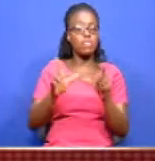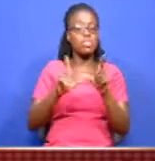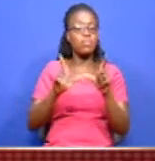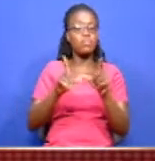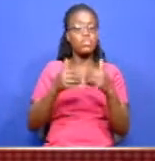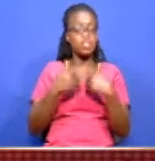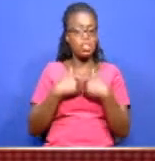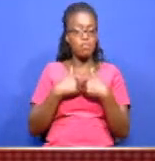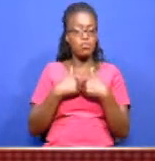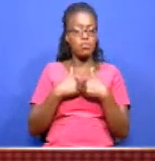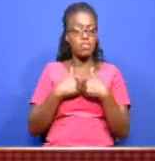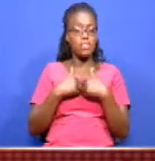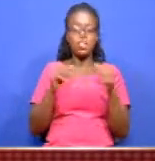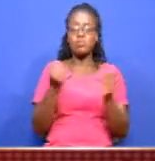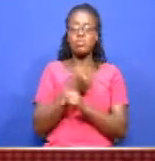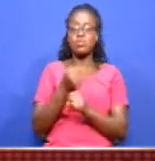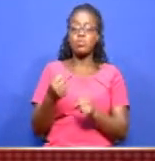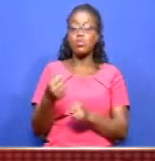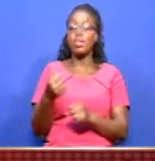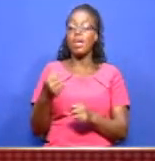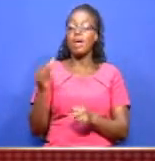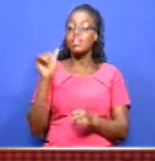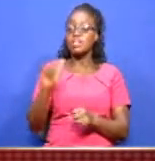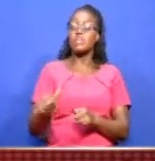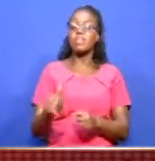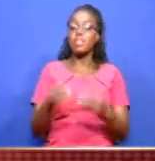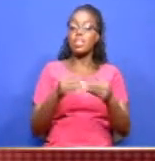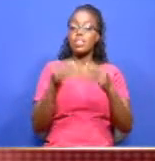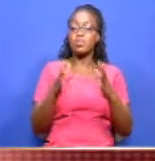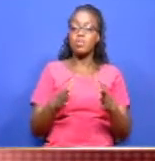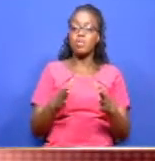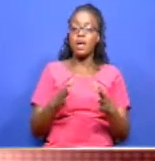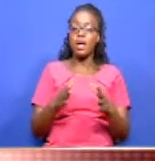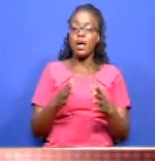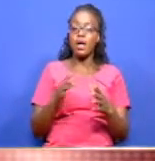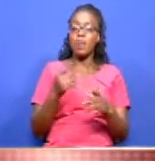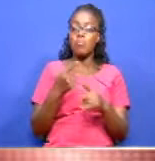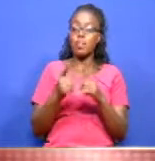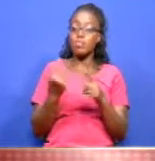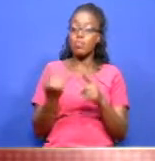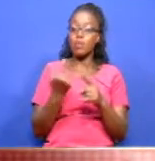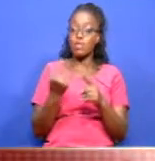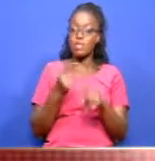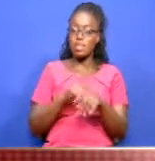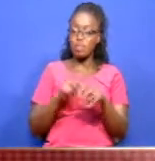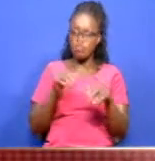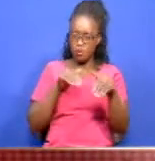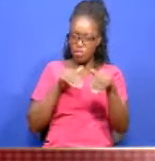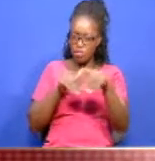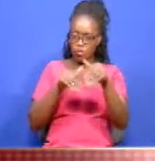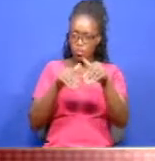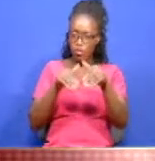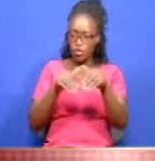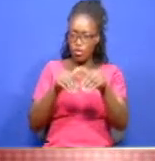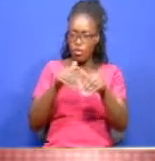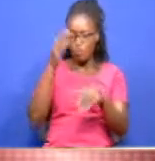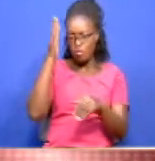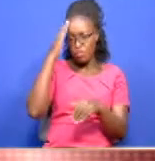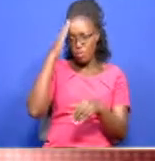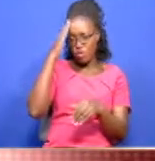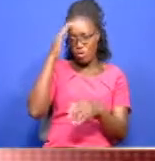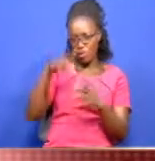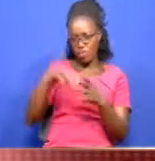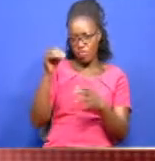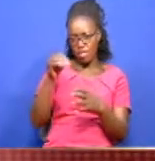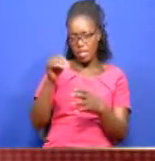need to hold you at the border, unless during surveillance we notice that you have symptoms akin to having